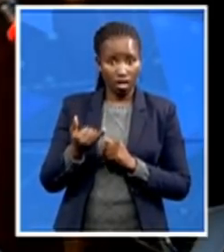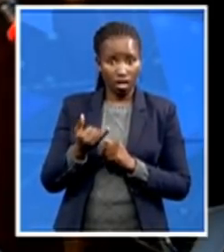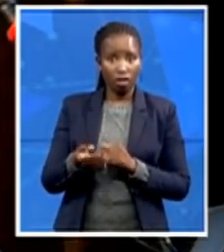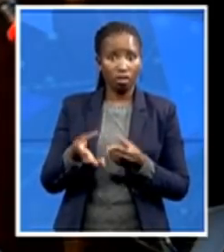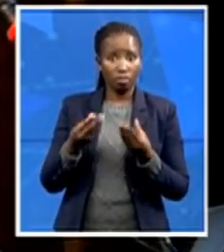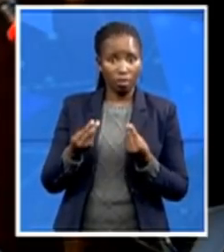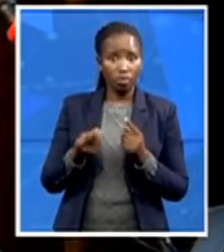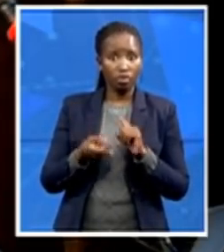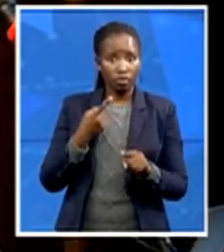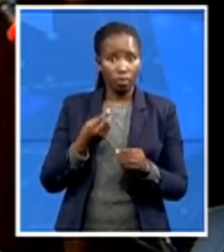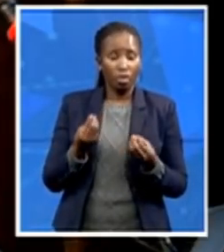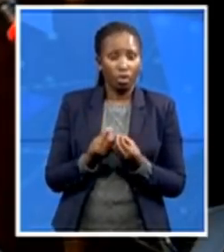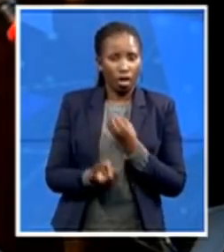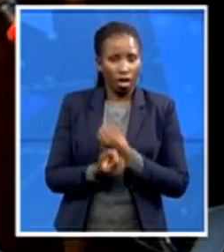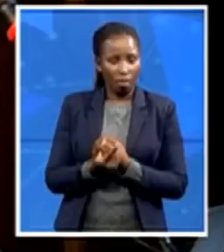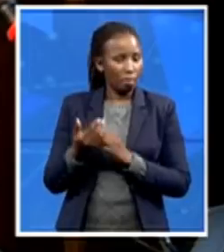matter.